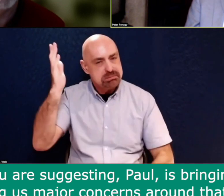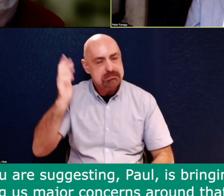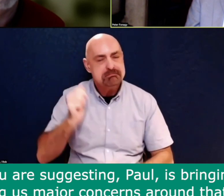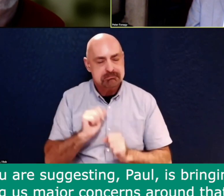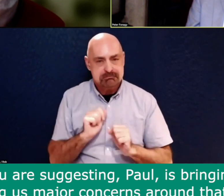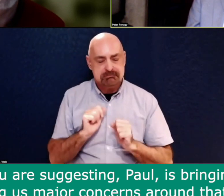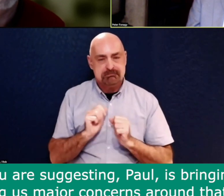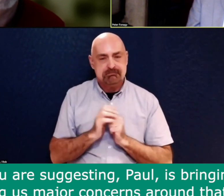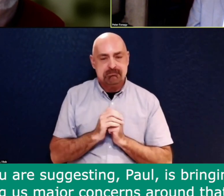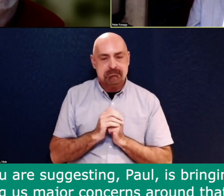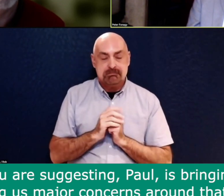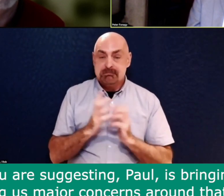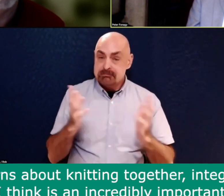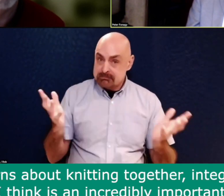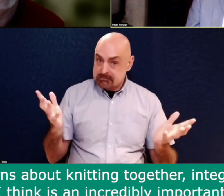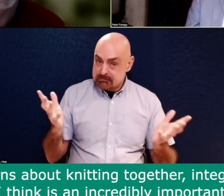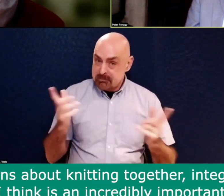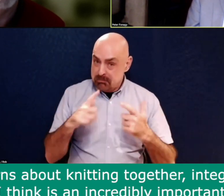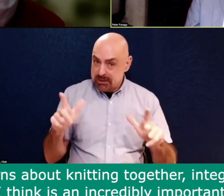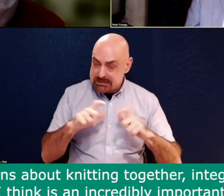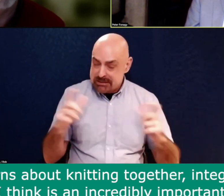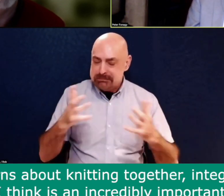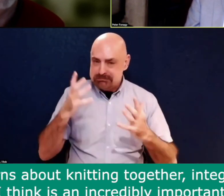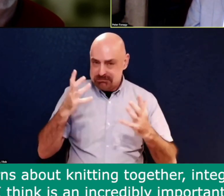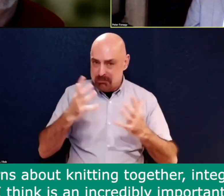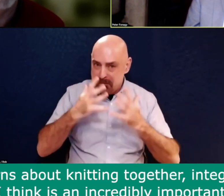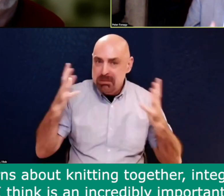major concerns around that hope, concerns about